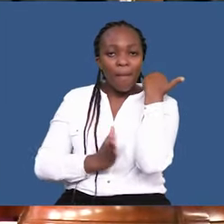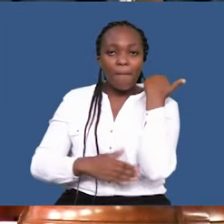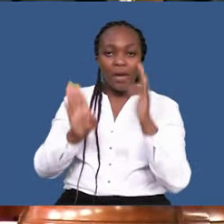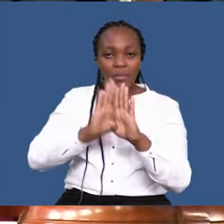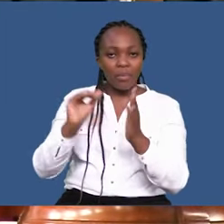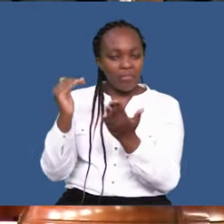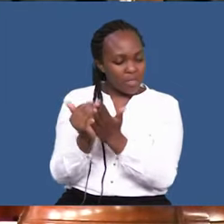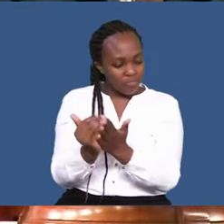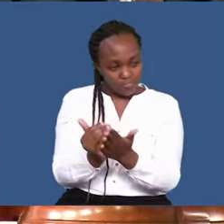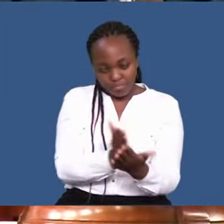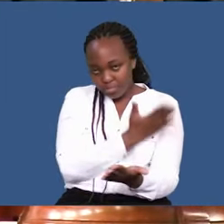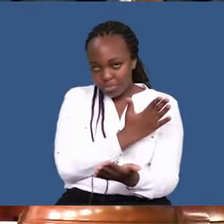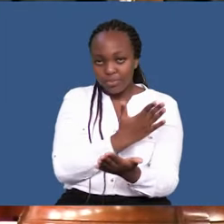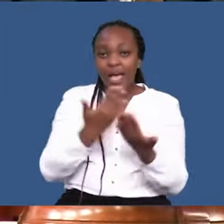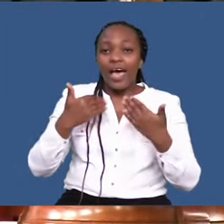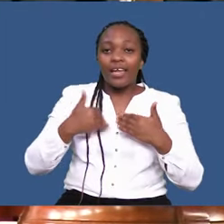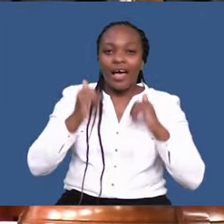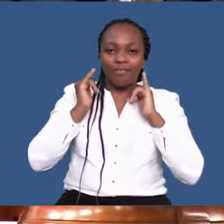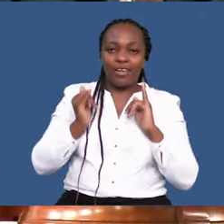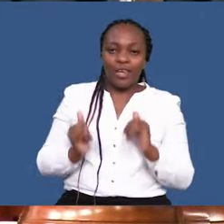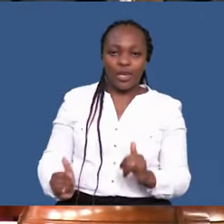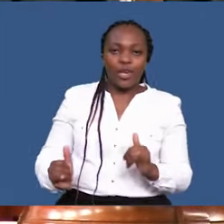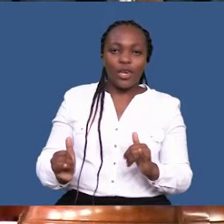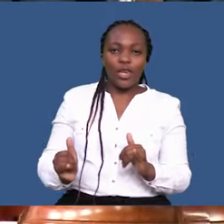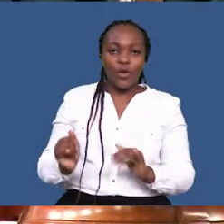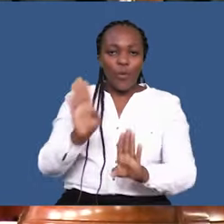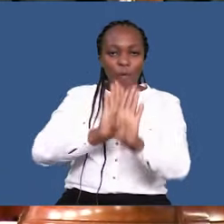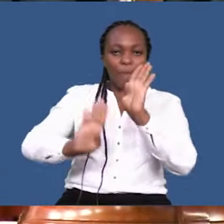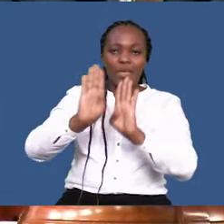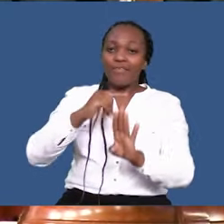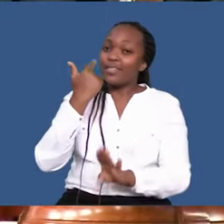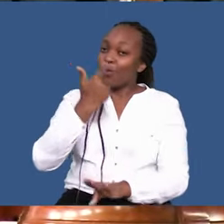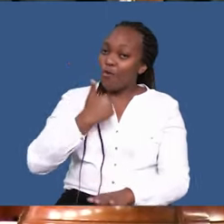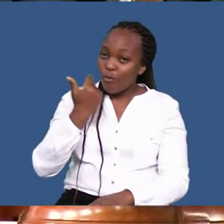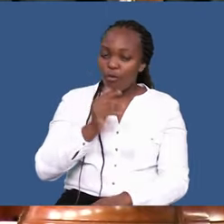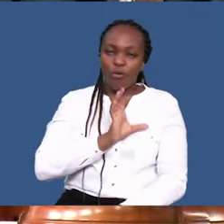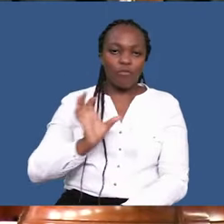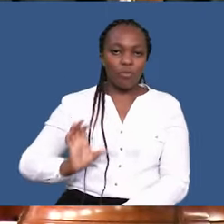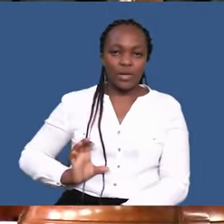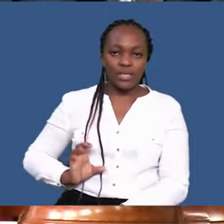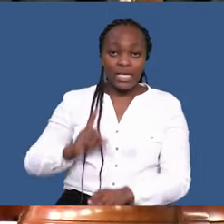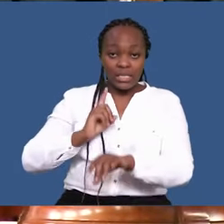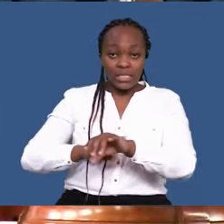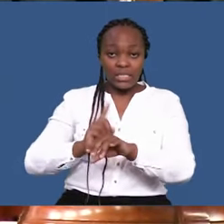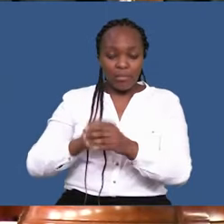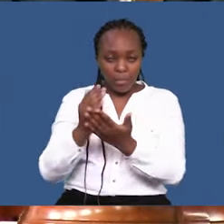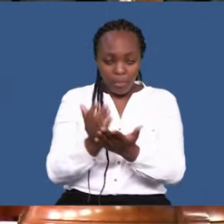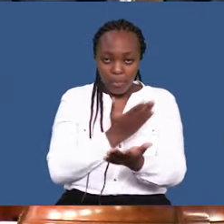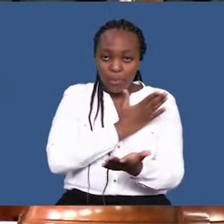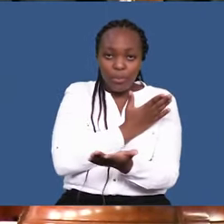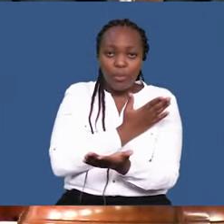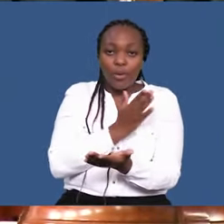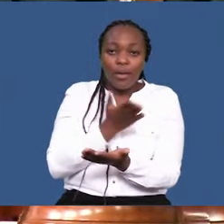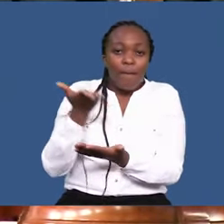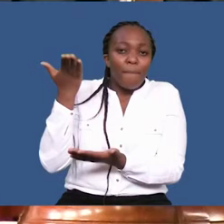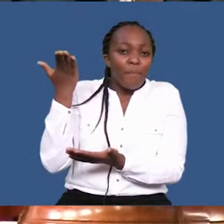with character of Christ. When you take off the old self, then you must acquire